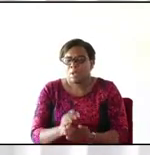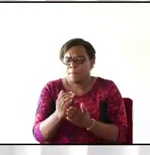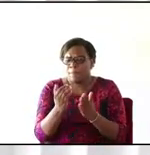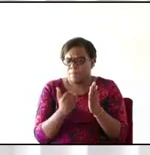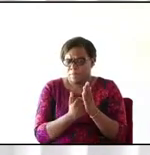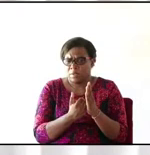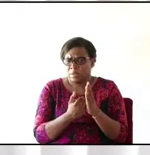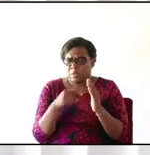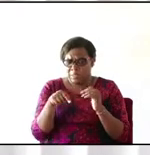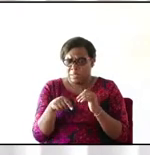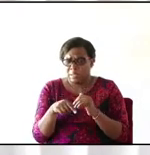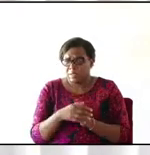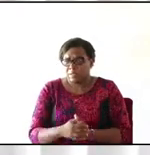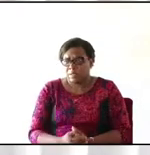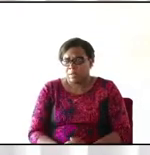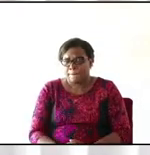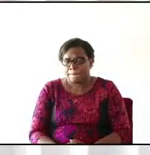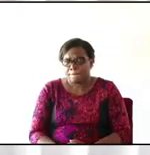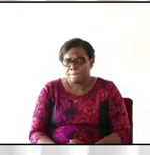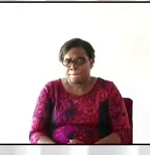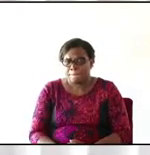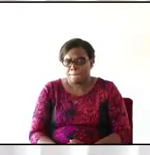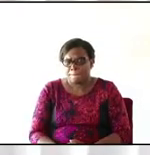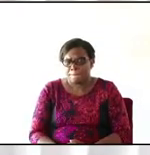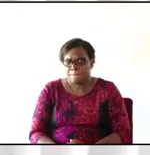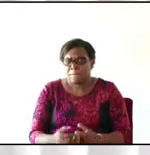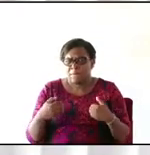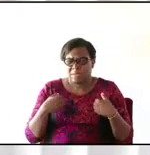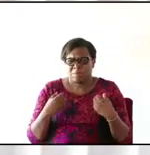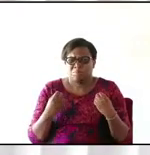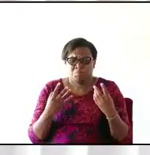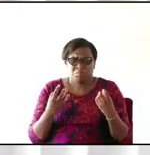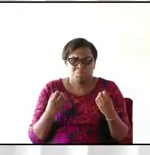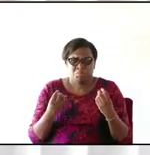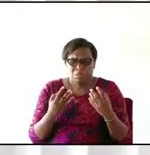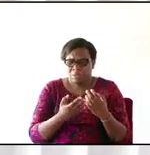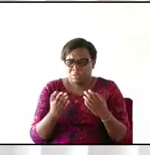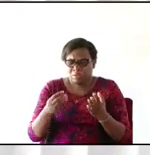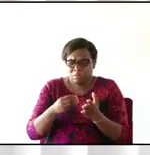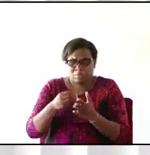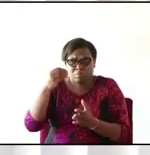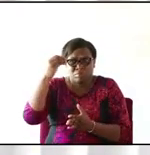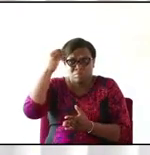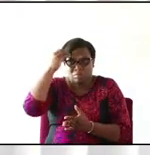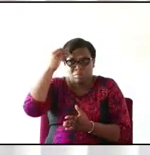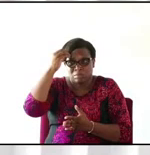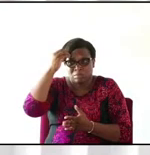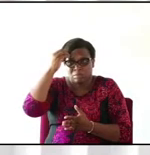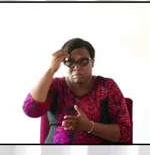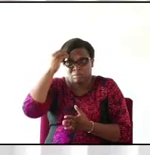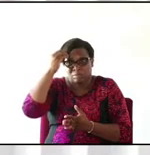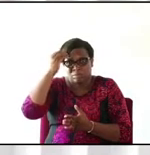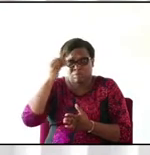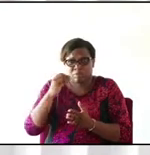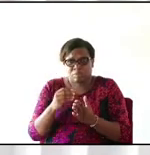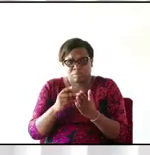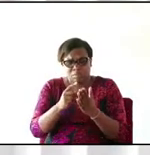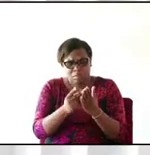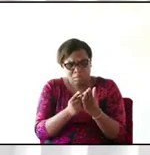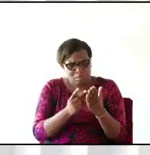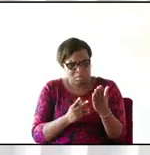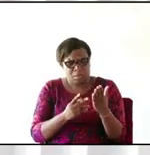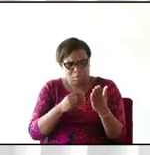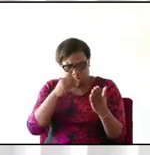this has many lessons, has within it many